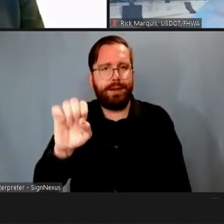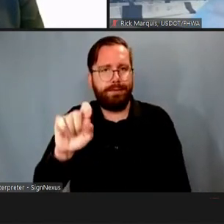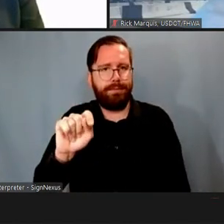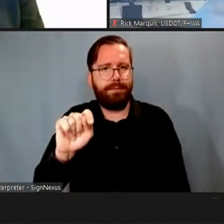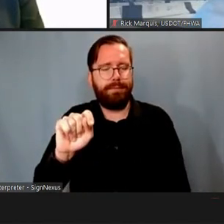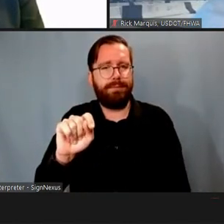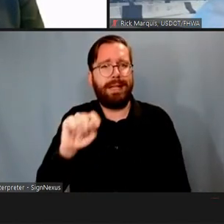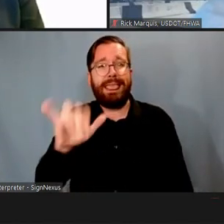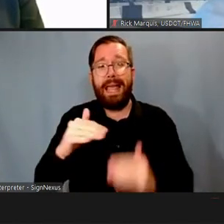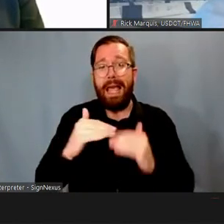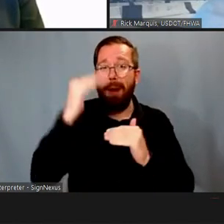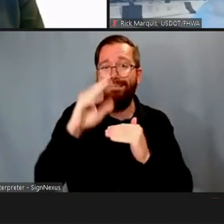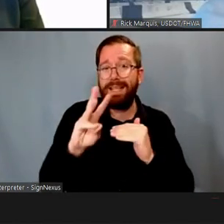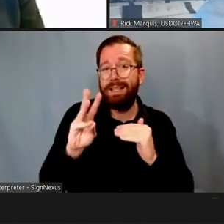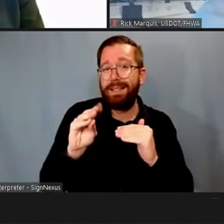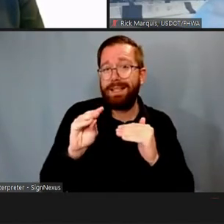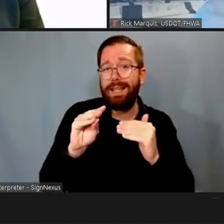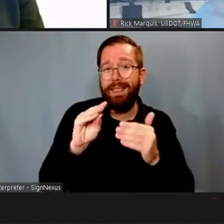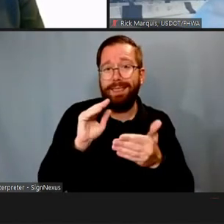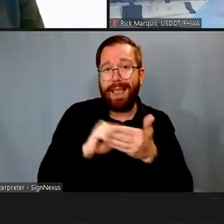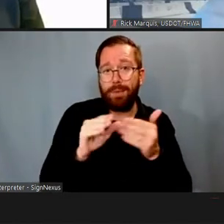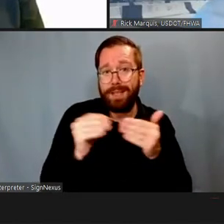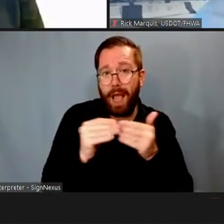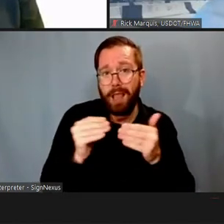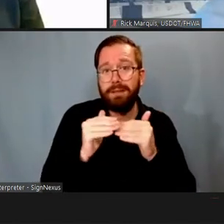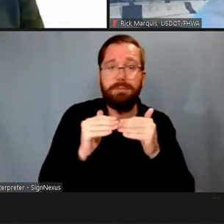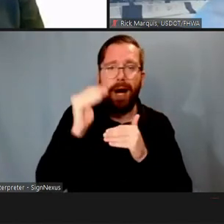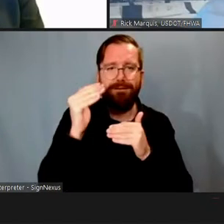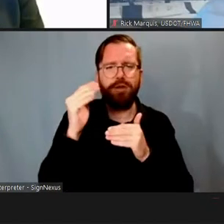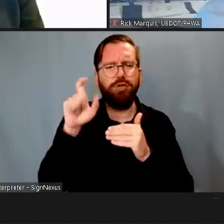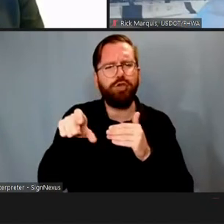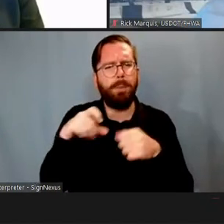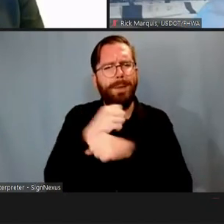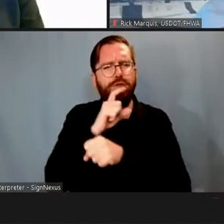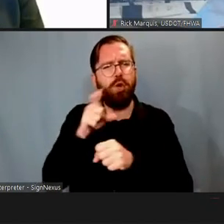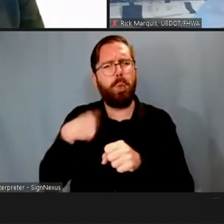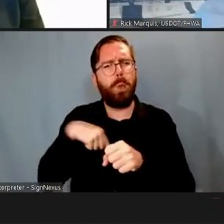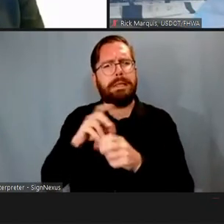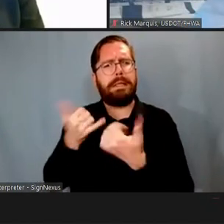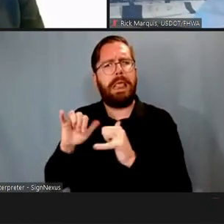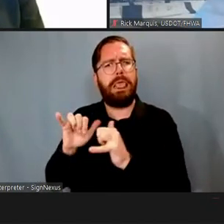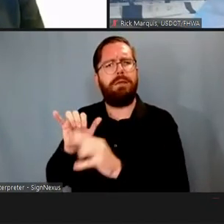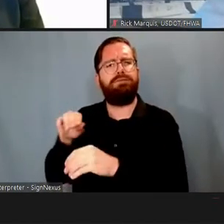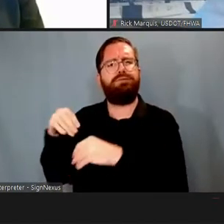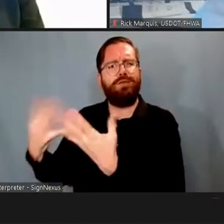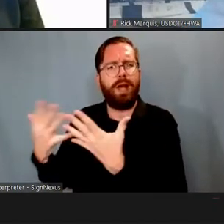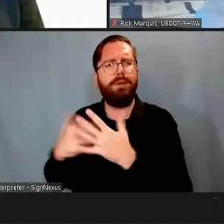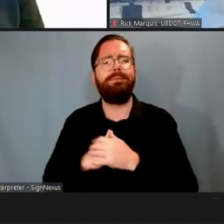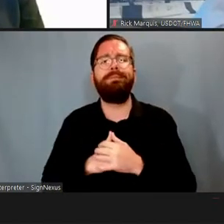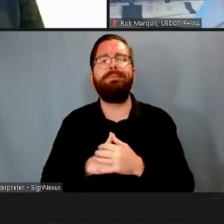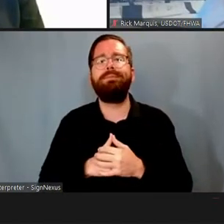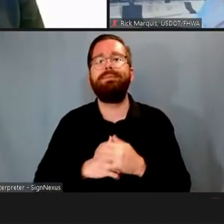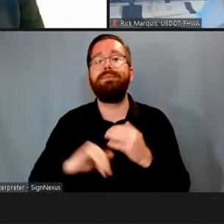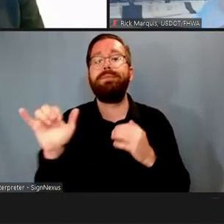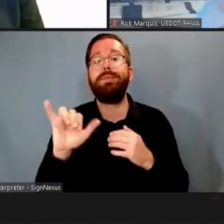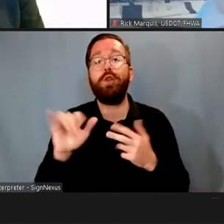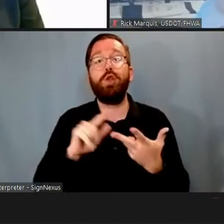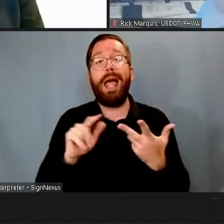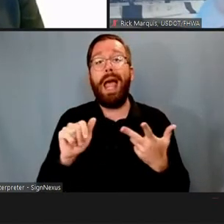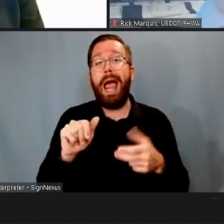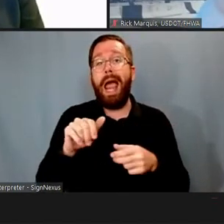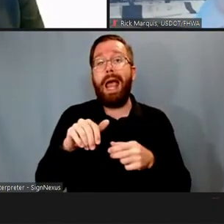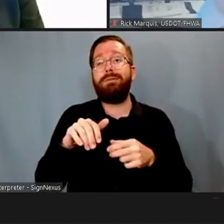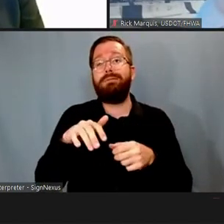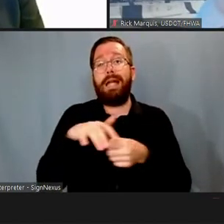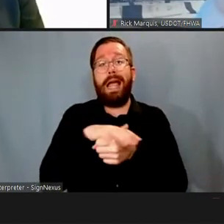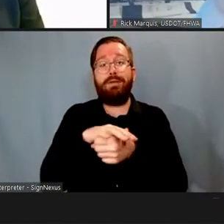threshold the most three none of the scenarios depicted in the ea are ideal but scenario c strikes me as the most balanced approach with